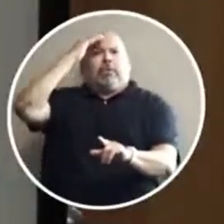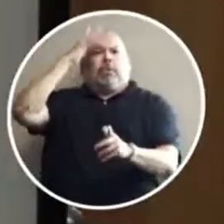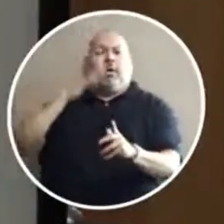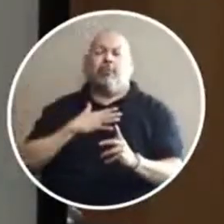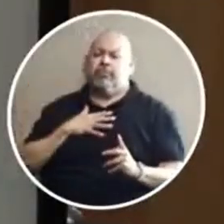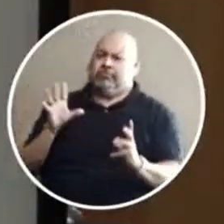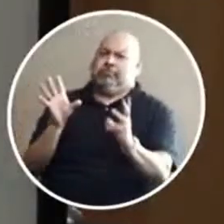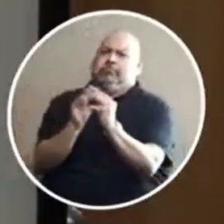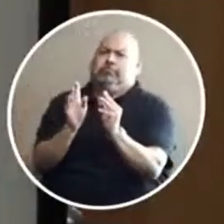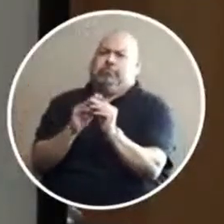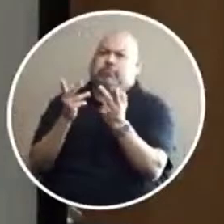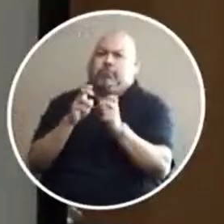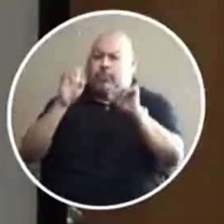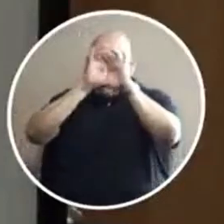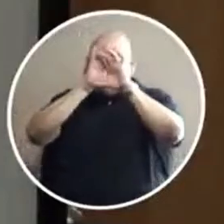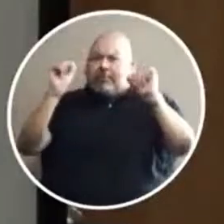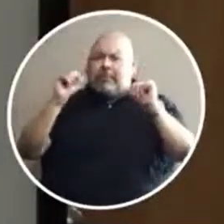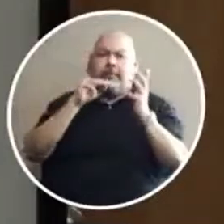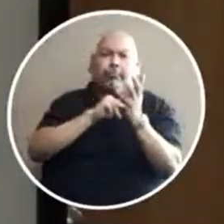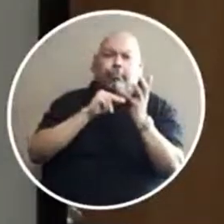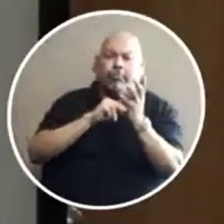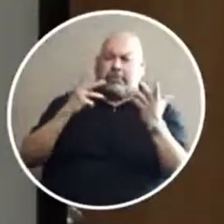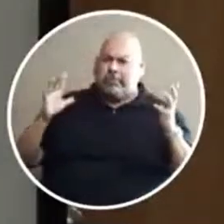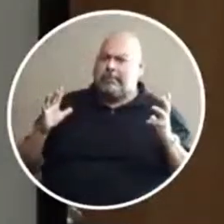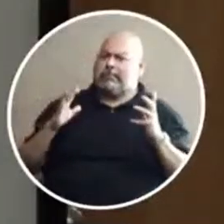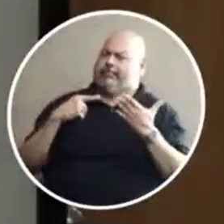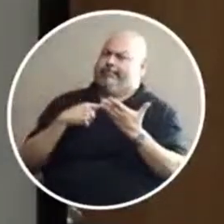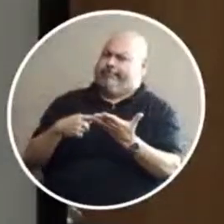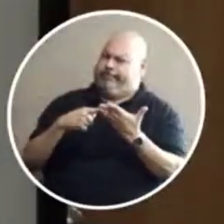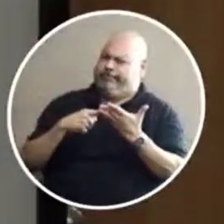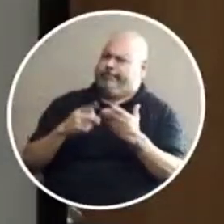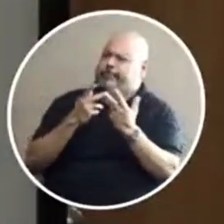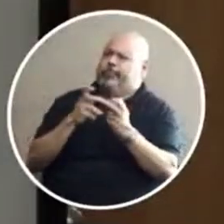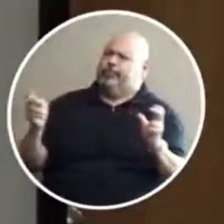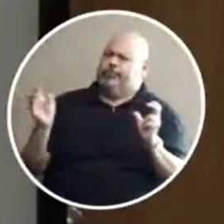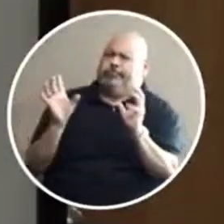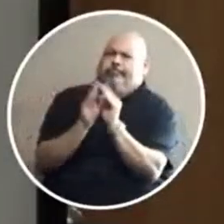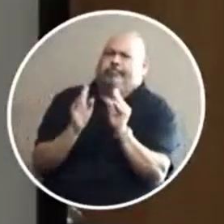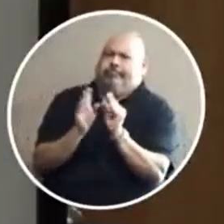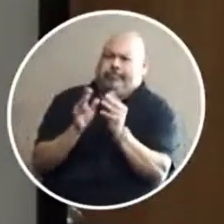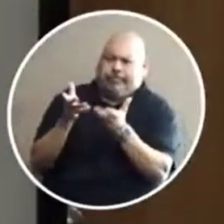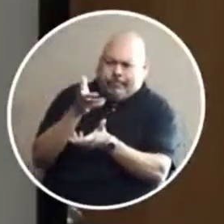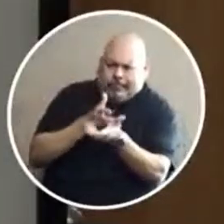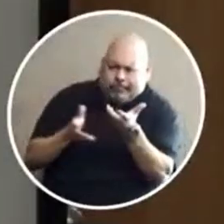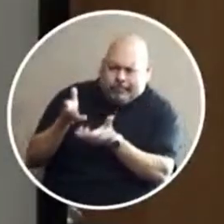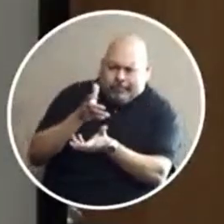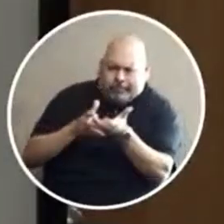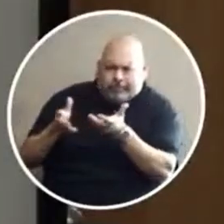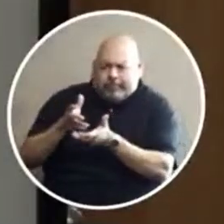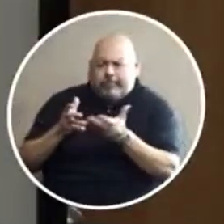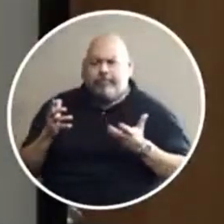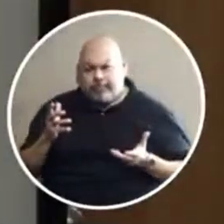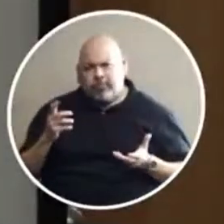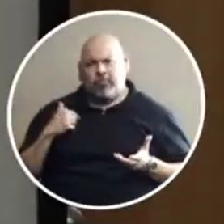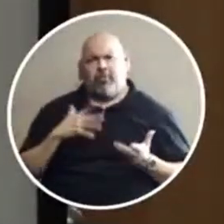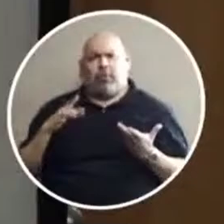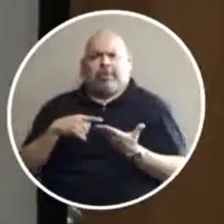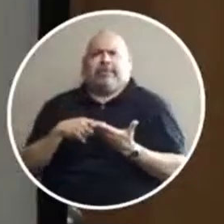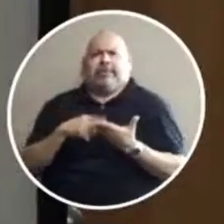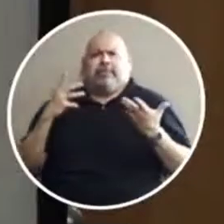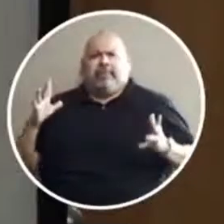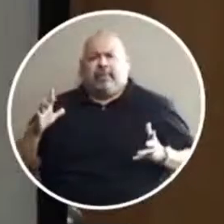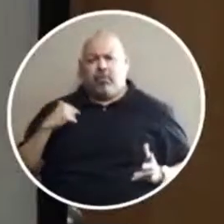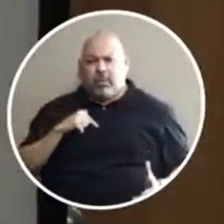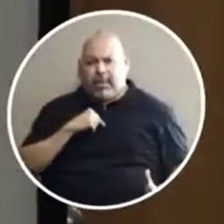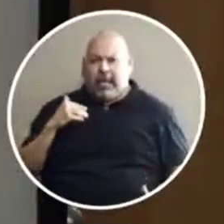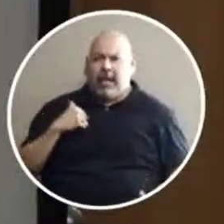regular basis with superintendents, school nurses, and they're working very closely one another. And also,